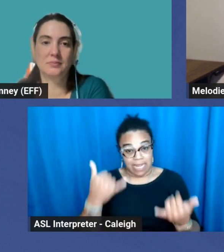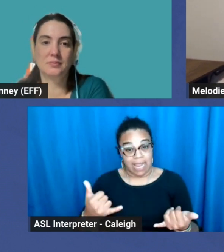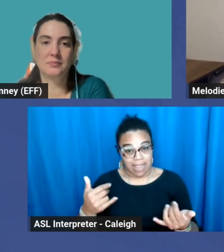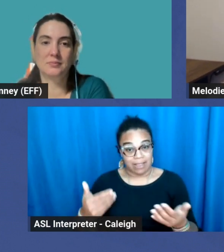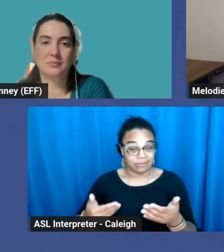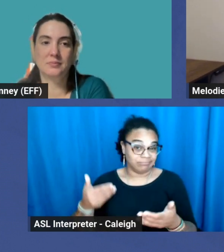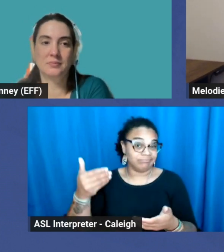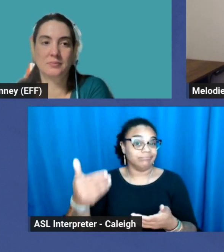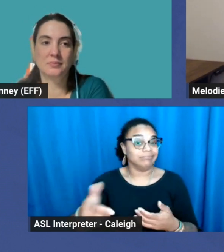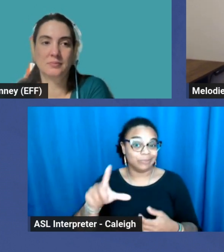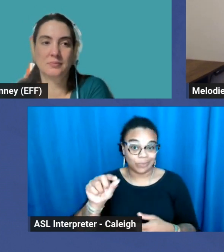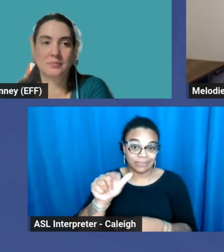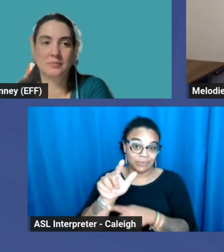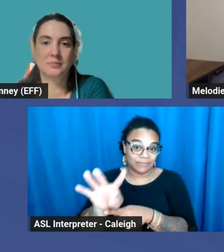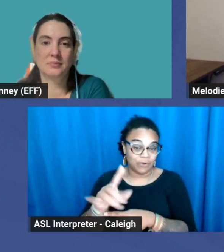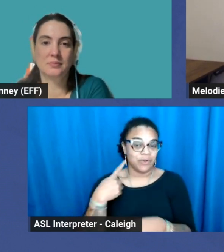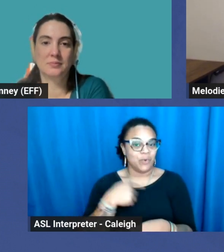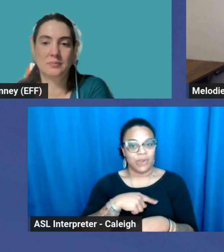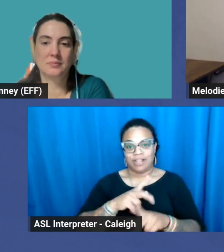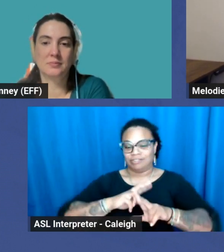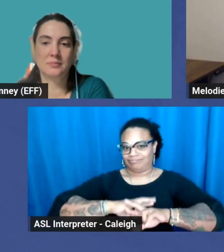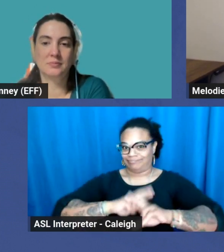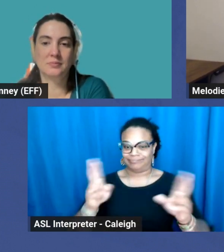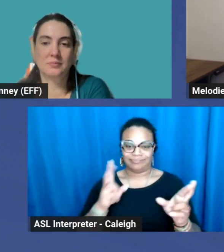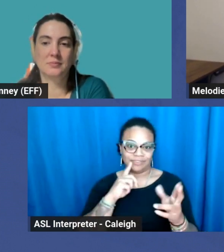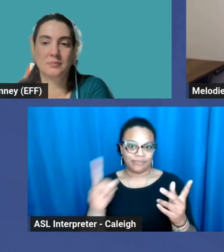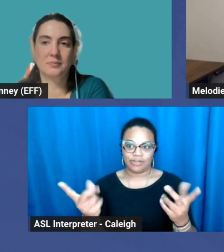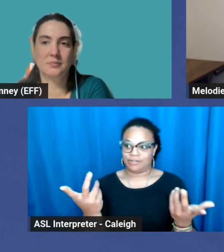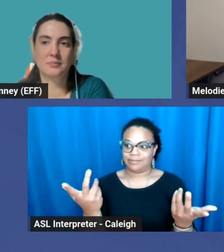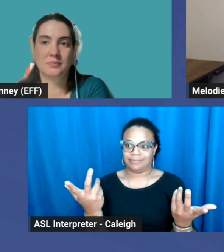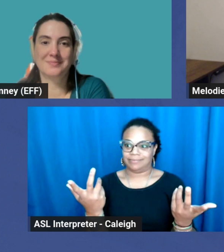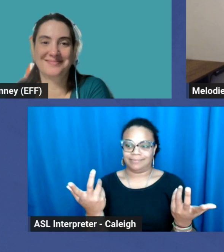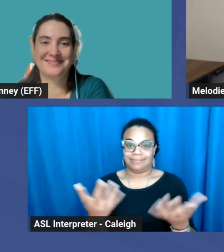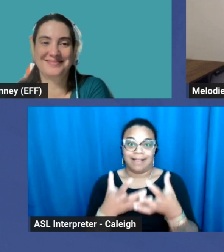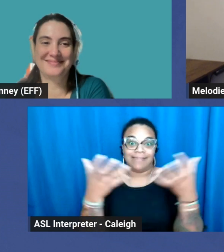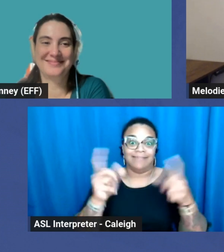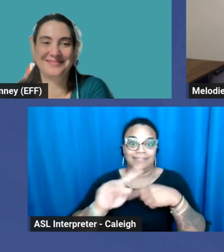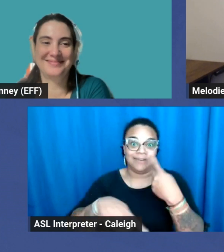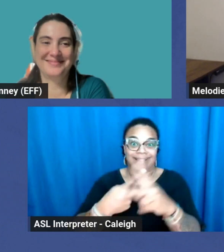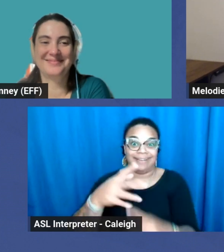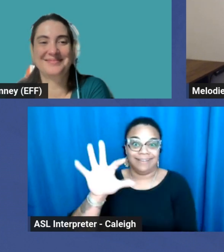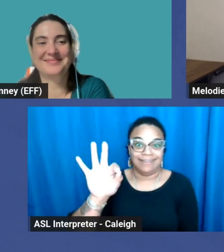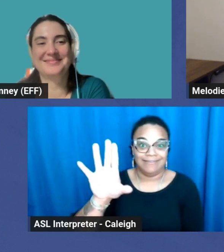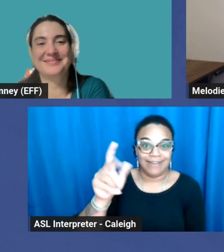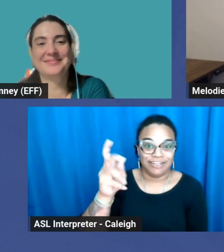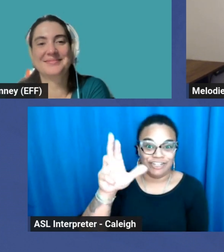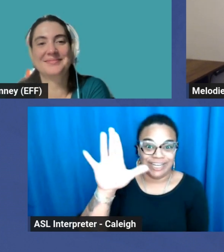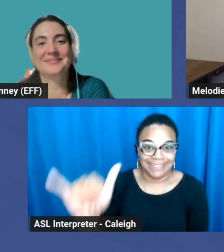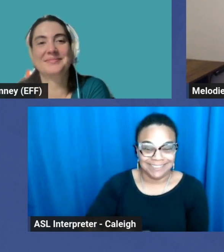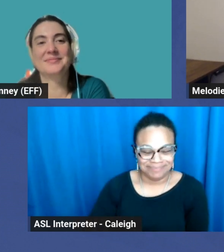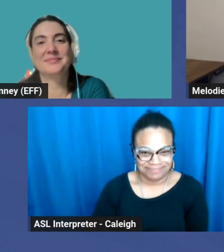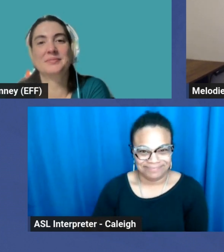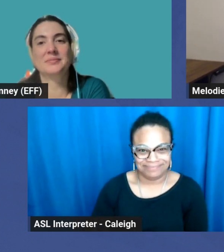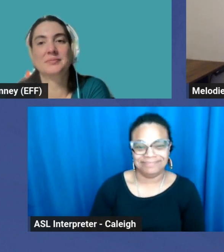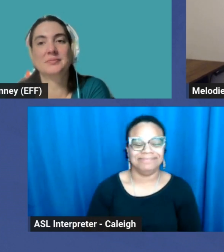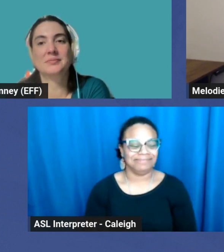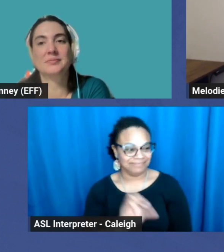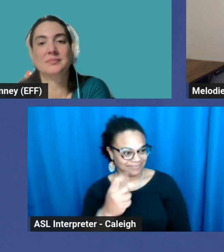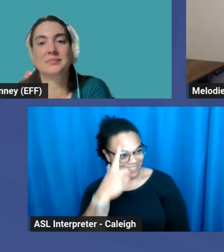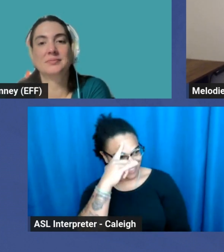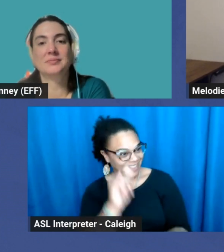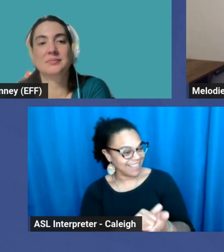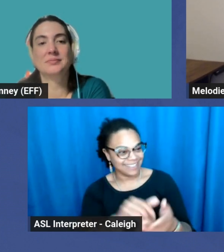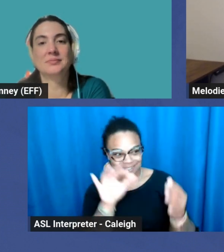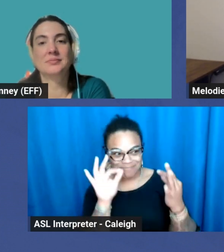we're primed for all kinds of fuckery. So yeah. Yeah, I think that might be the perfect